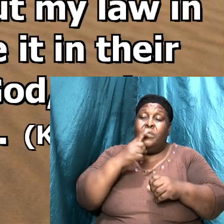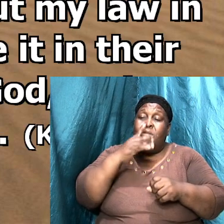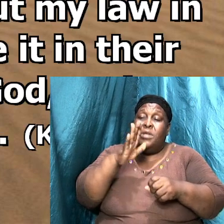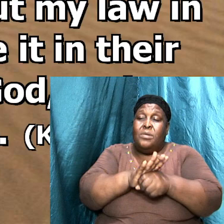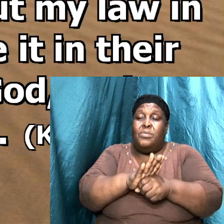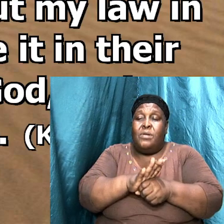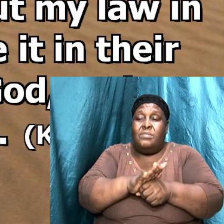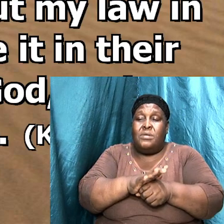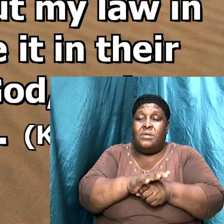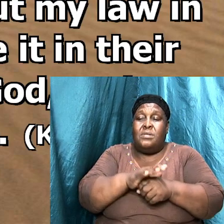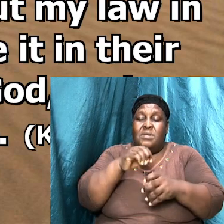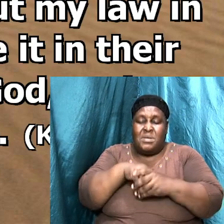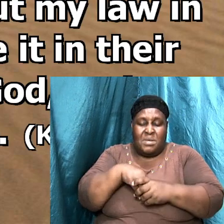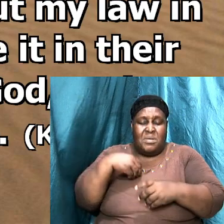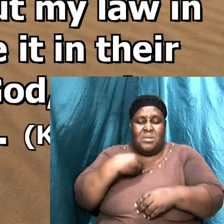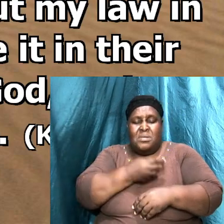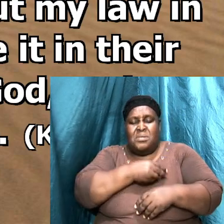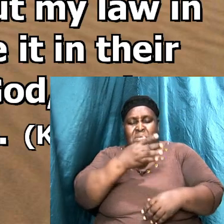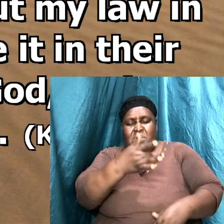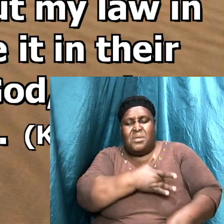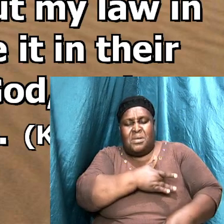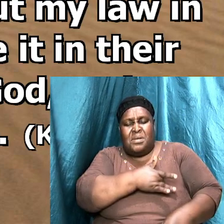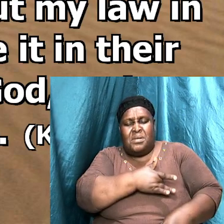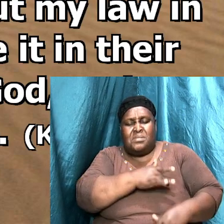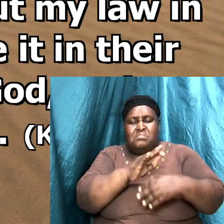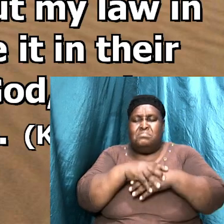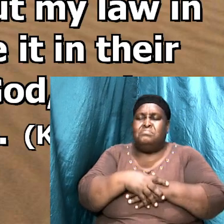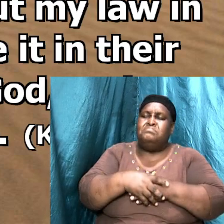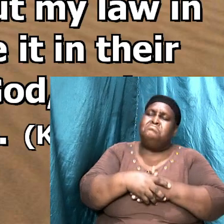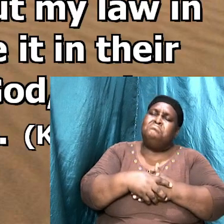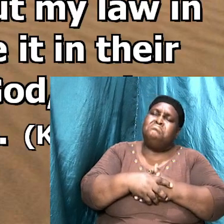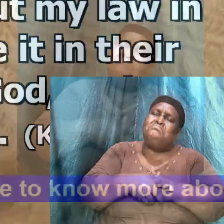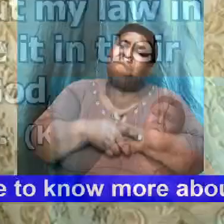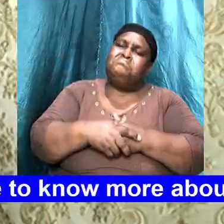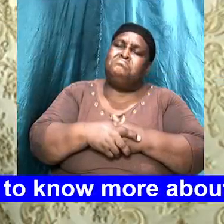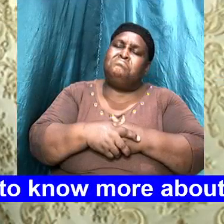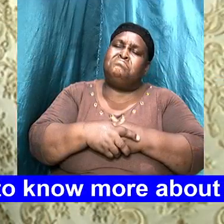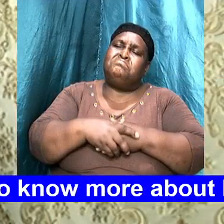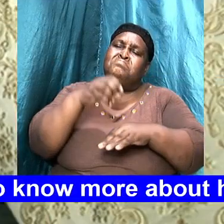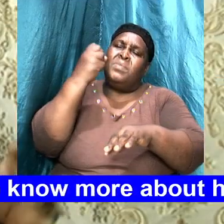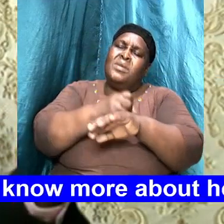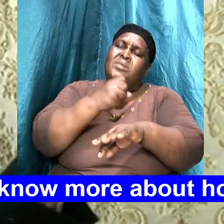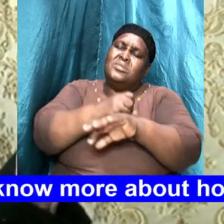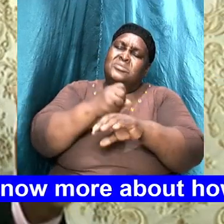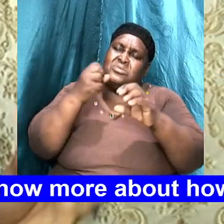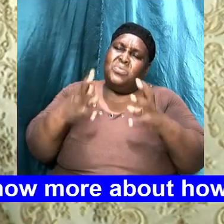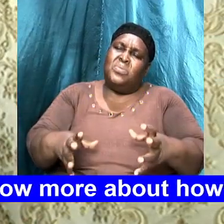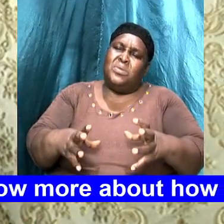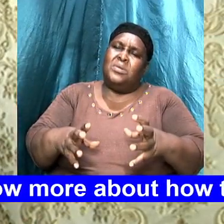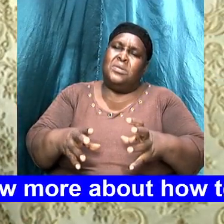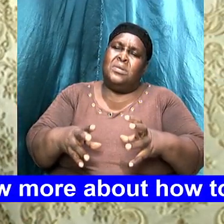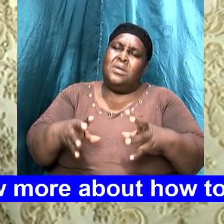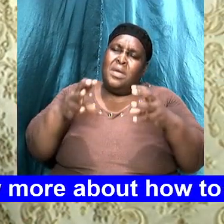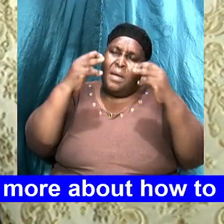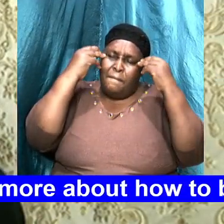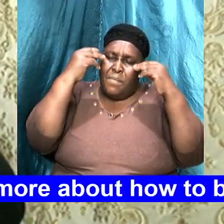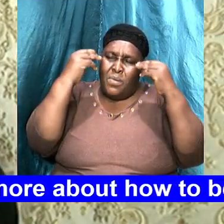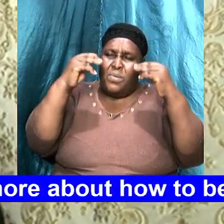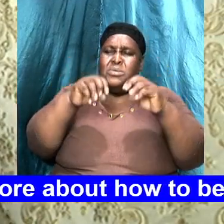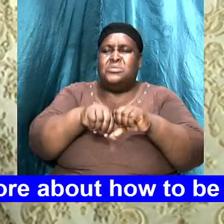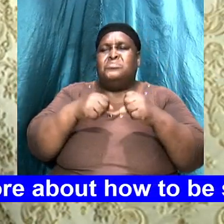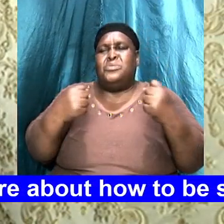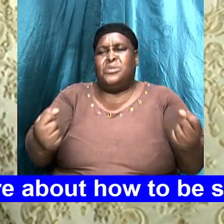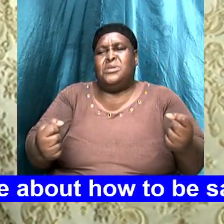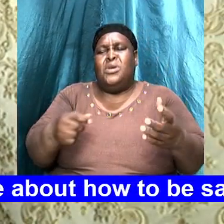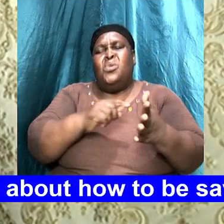is in our hearts the whole covenant look here stone it was written and Moses break it it was